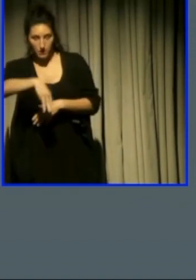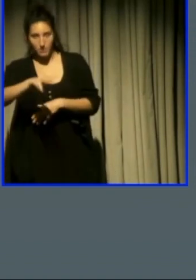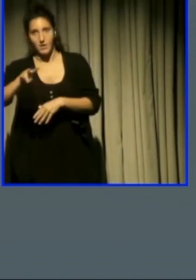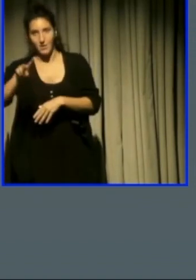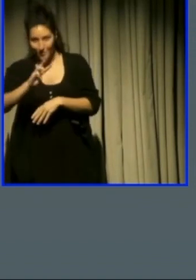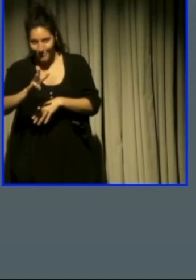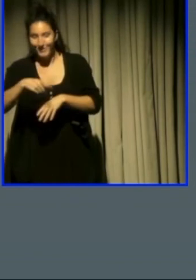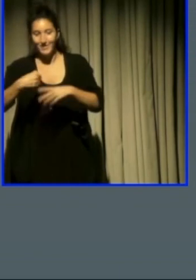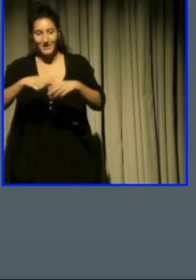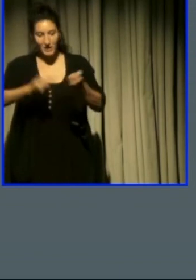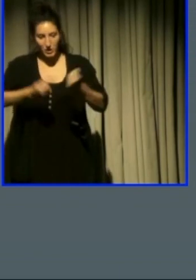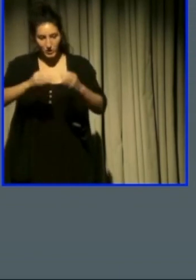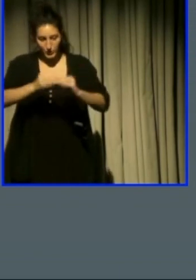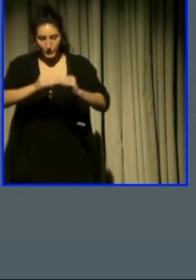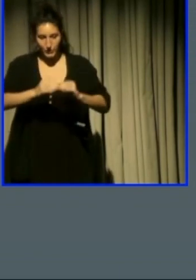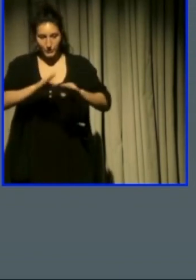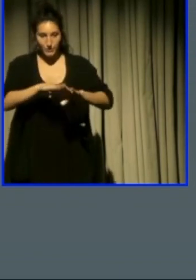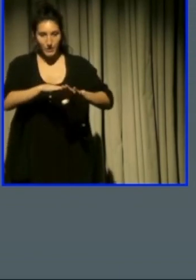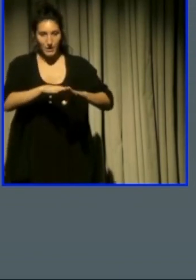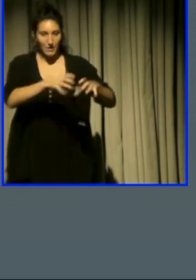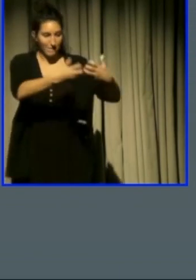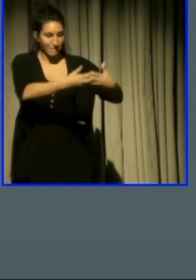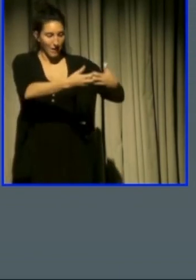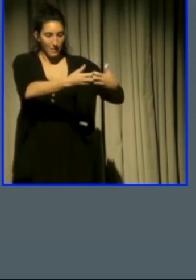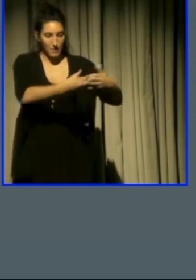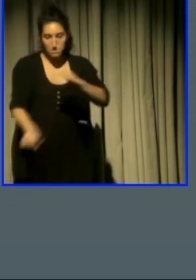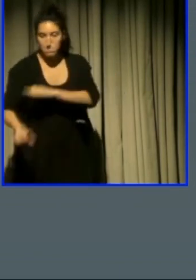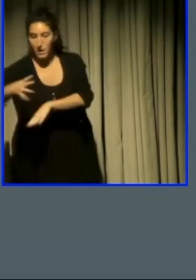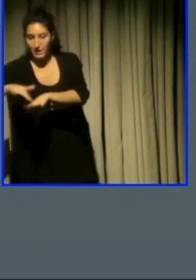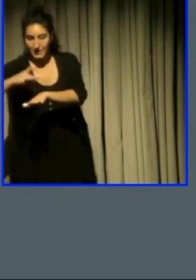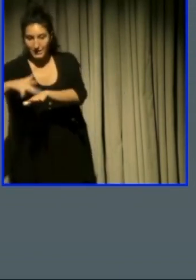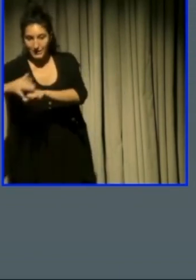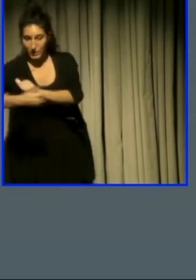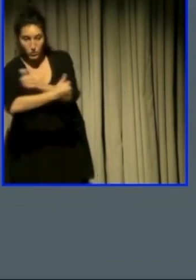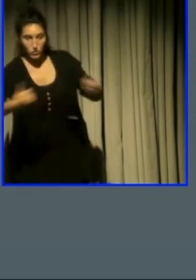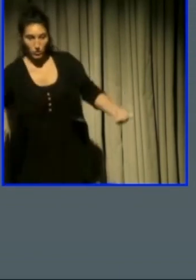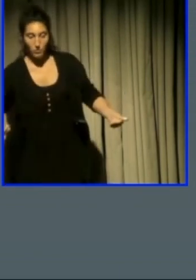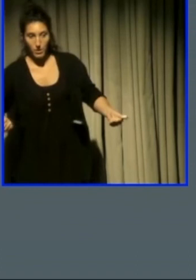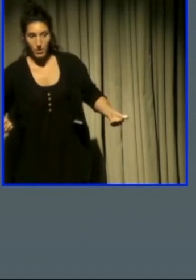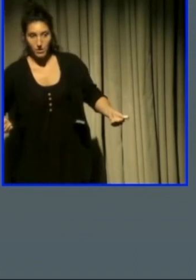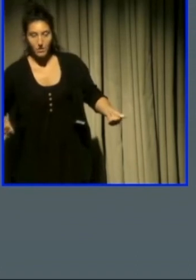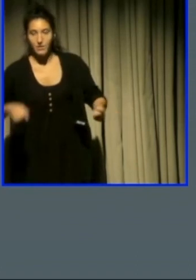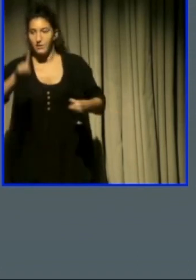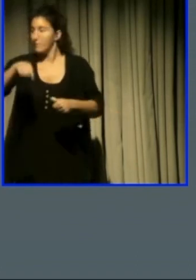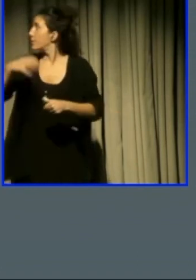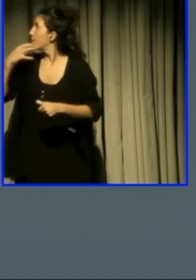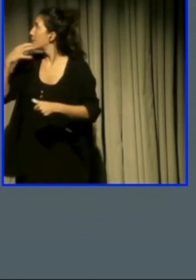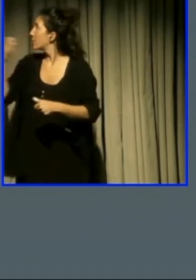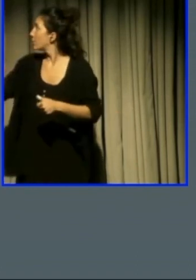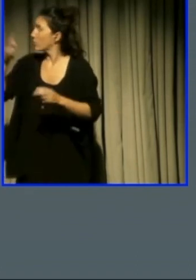Germany. And they're able to play out certain workflow, logistical scenarios before